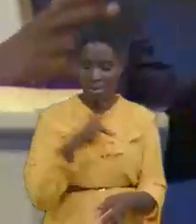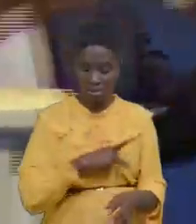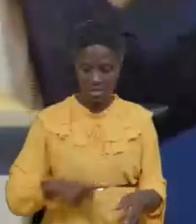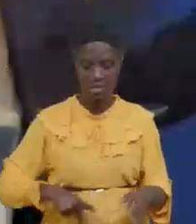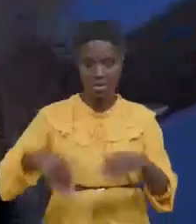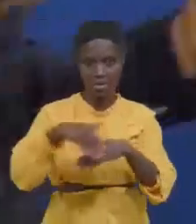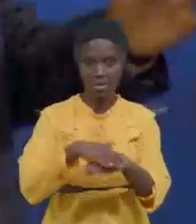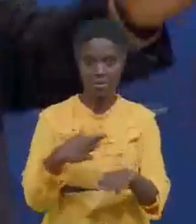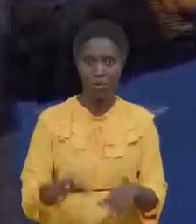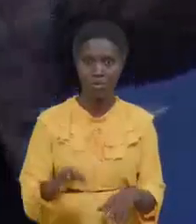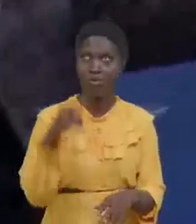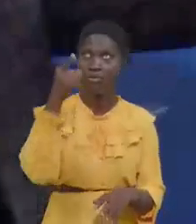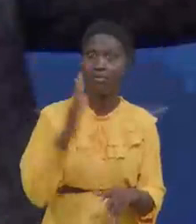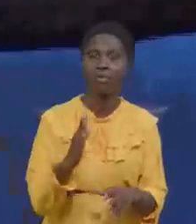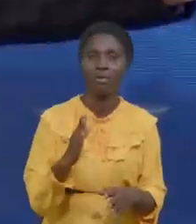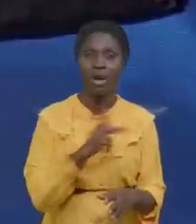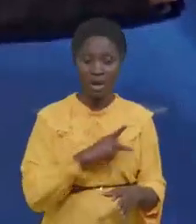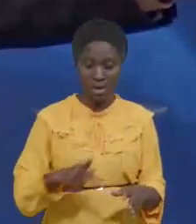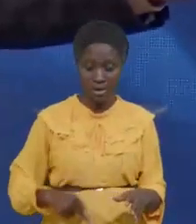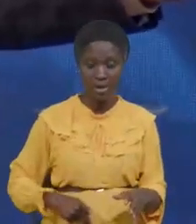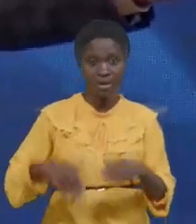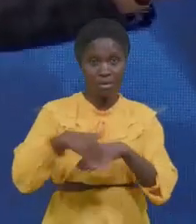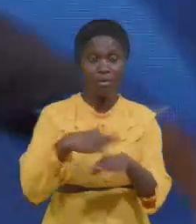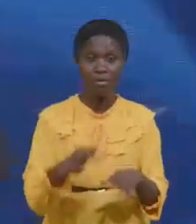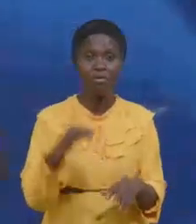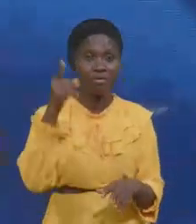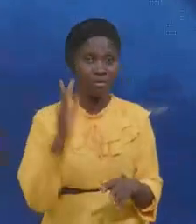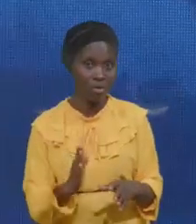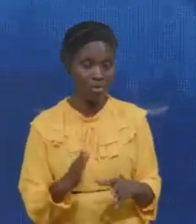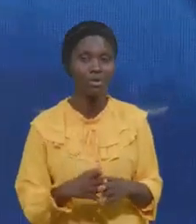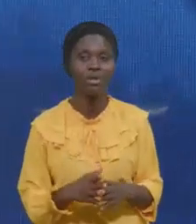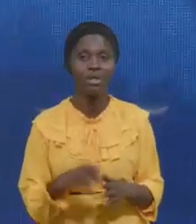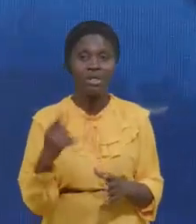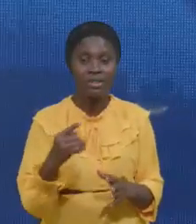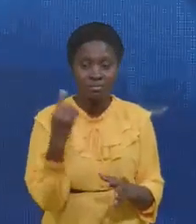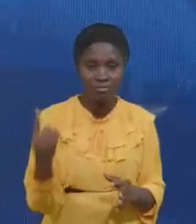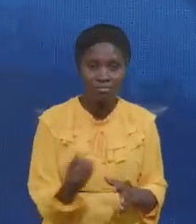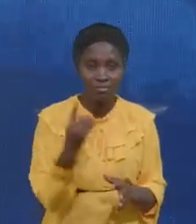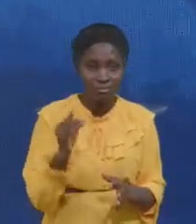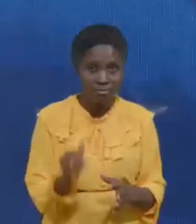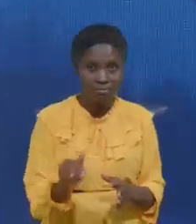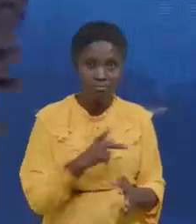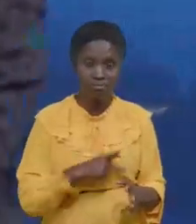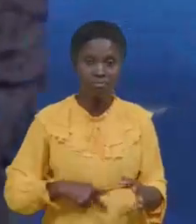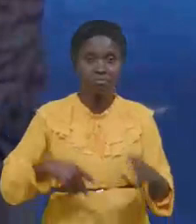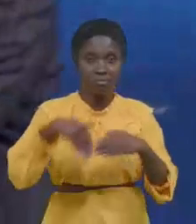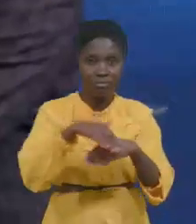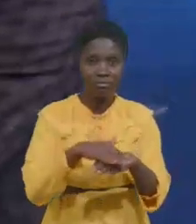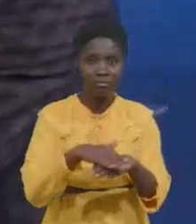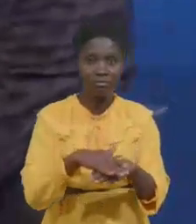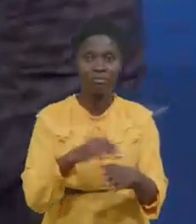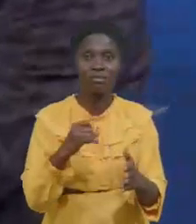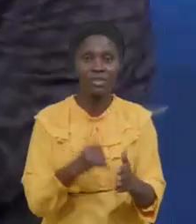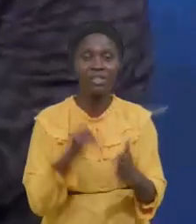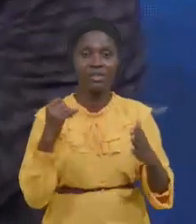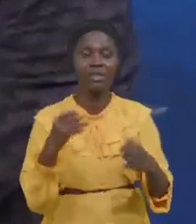kingdom of God. Kingdom of God, the eternal kingdom, takes a